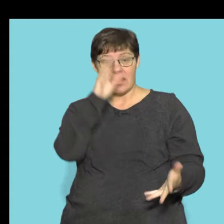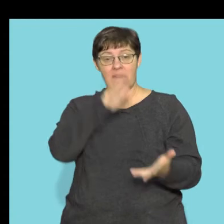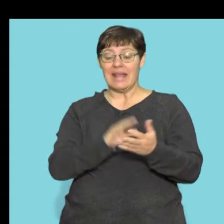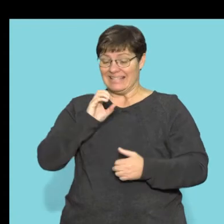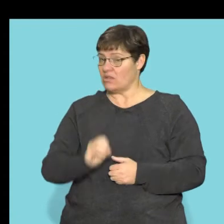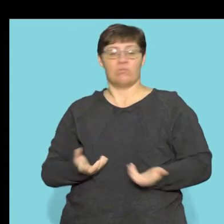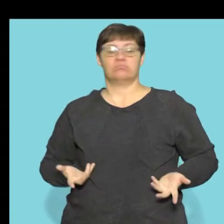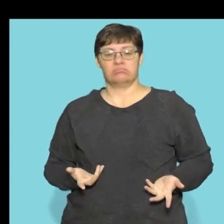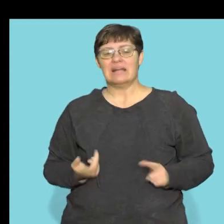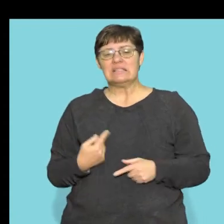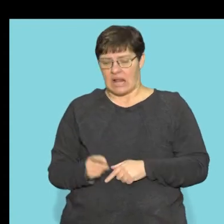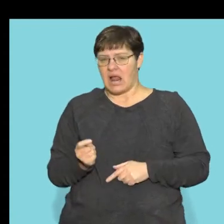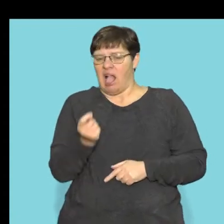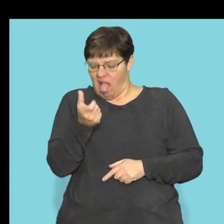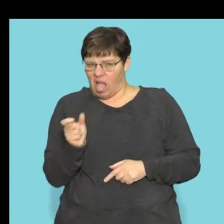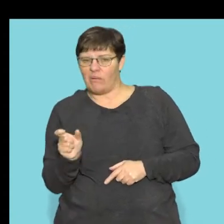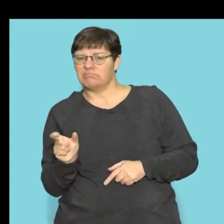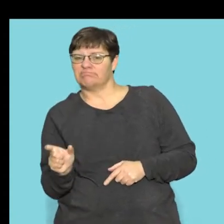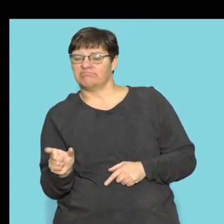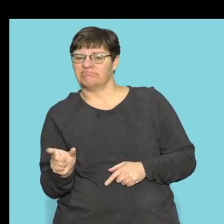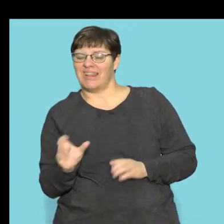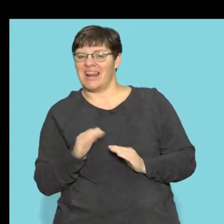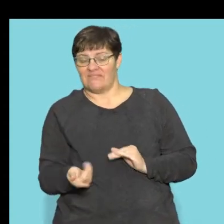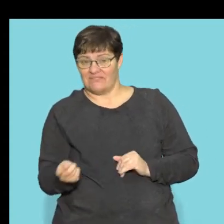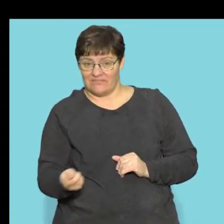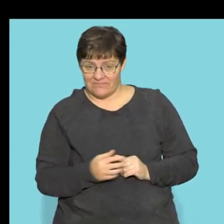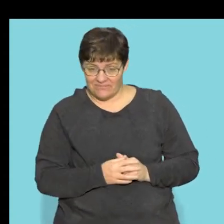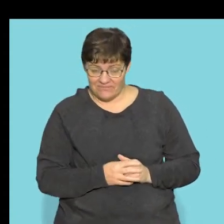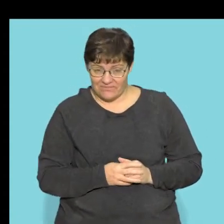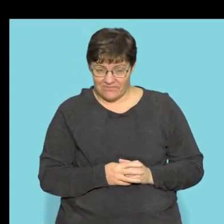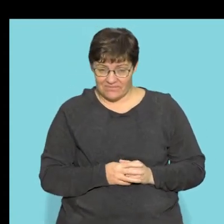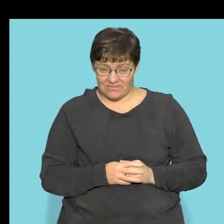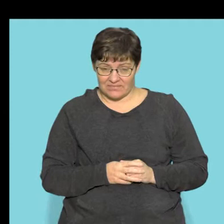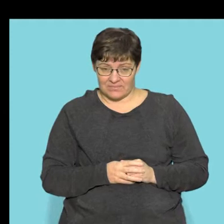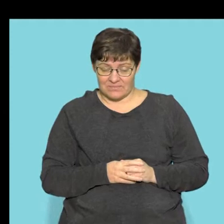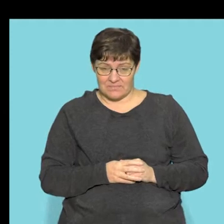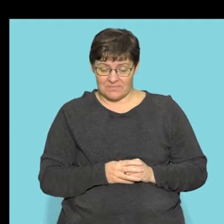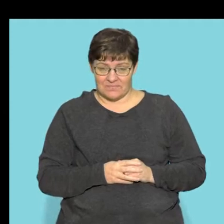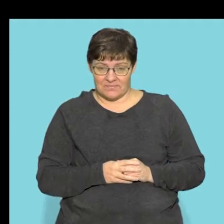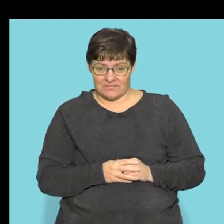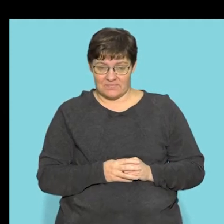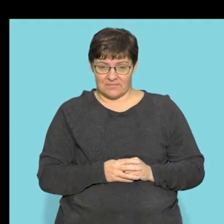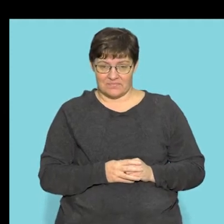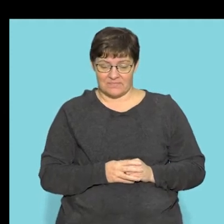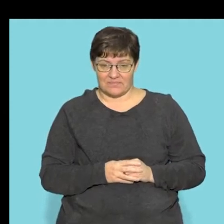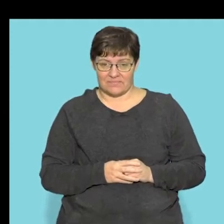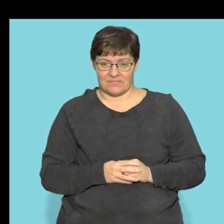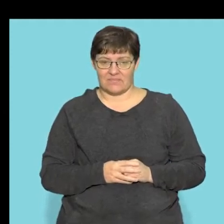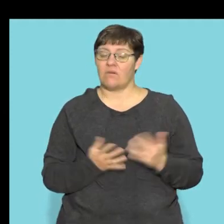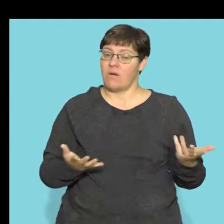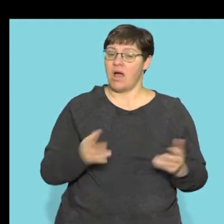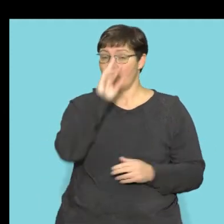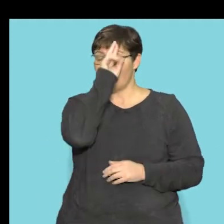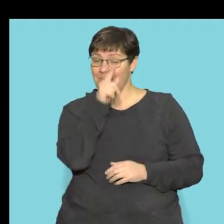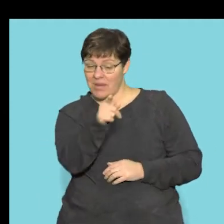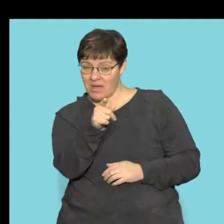be zero. There is still a couple of cents or rands that I still need to pay in order to do this. Because